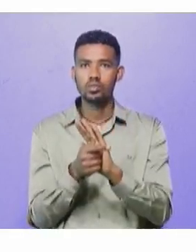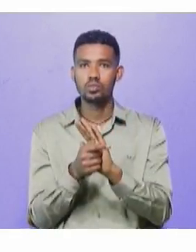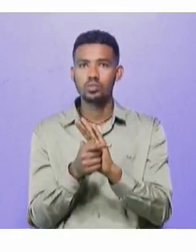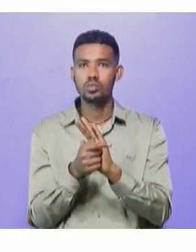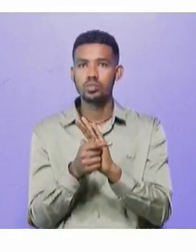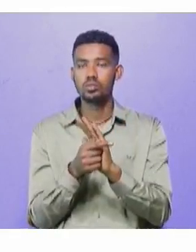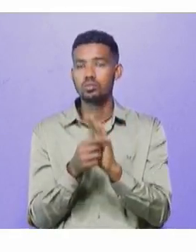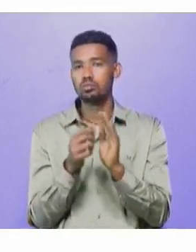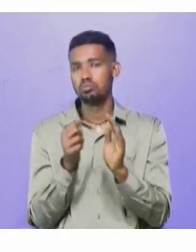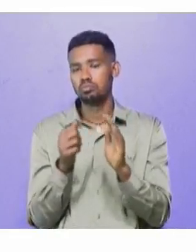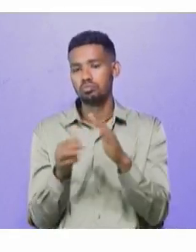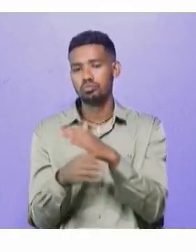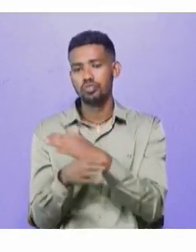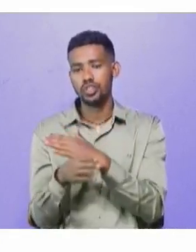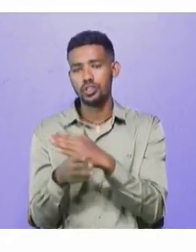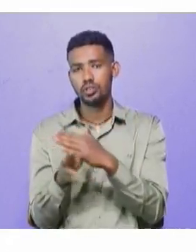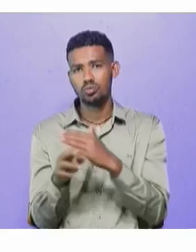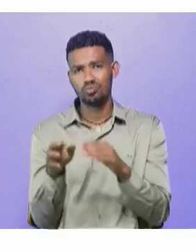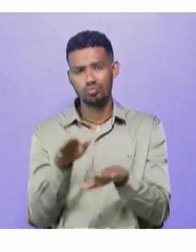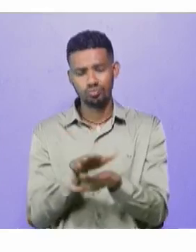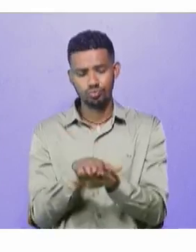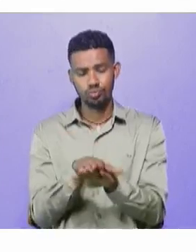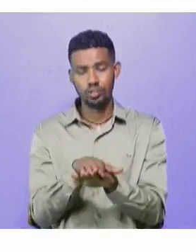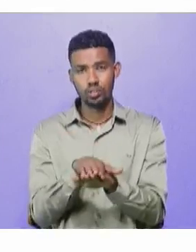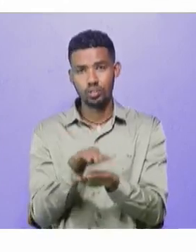become fish.